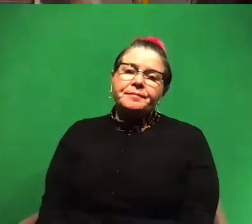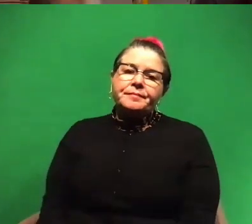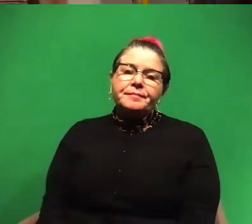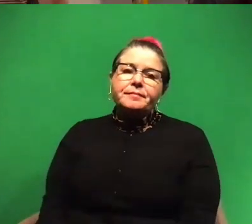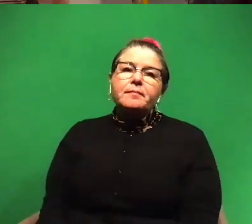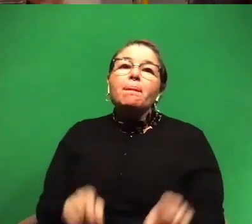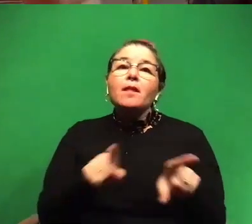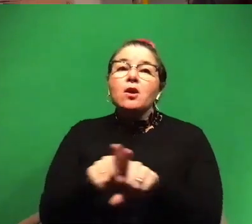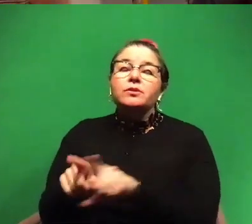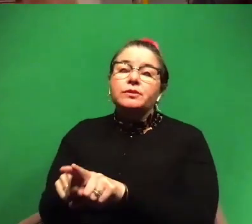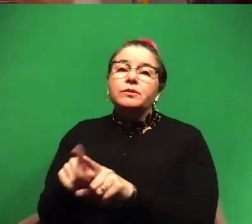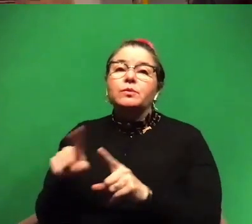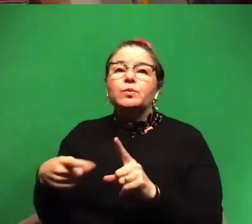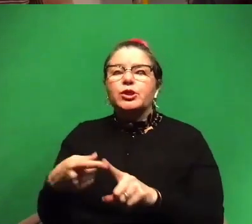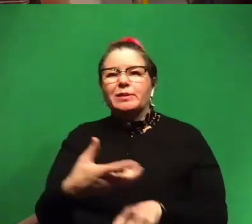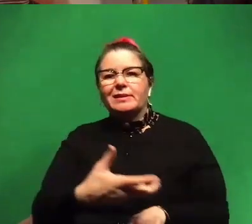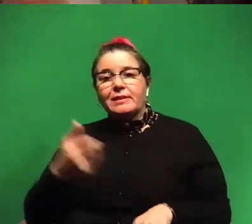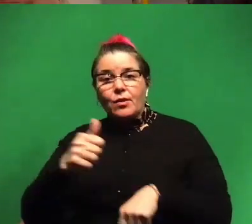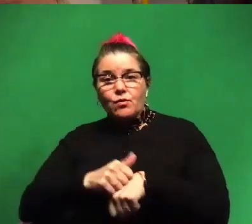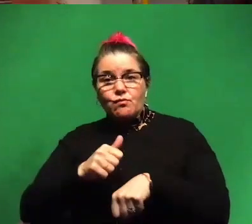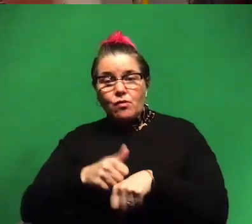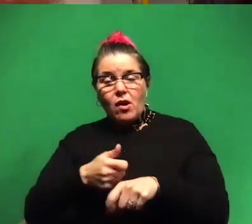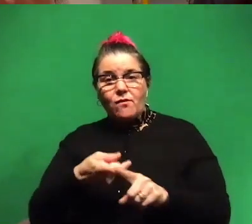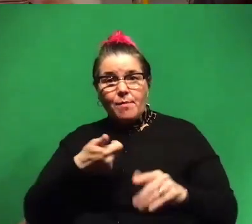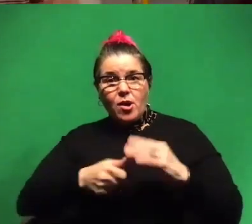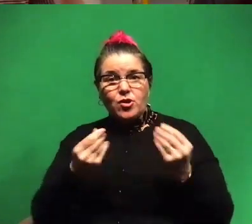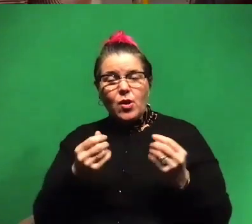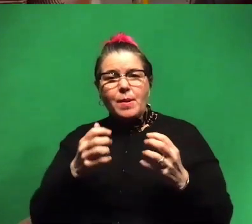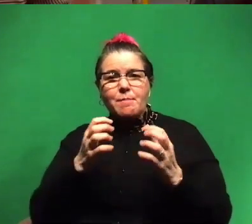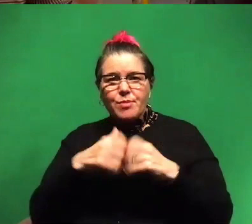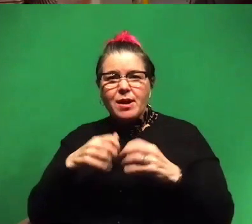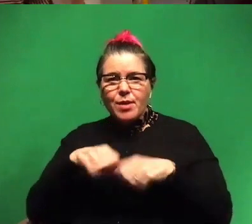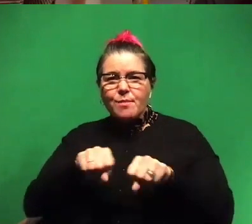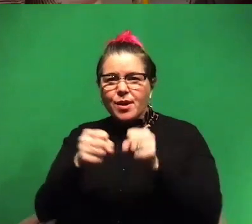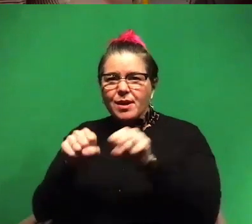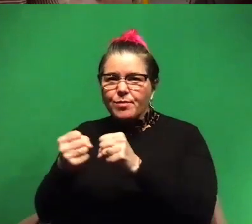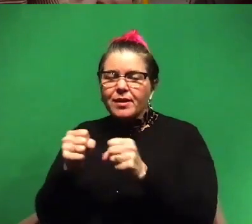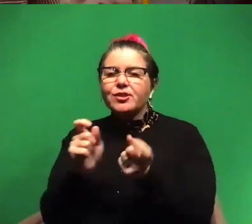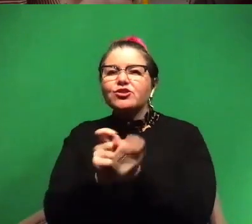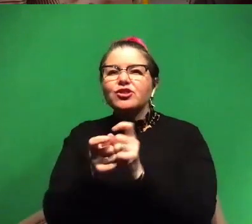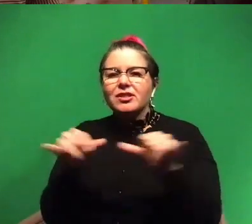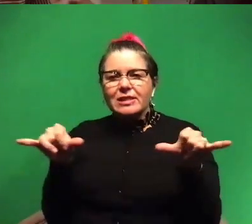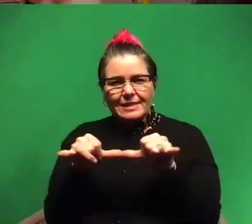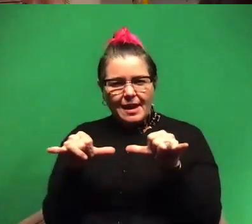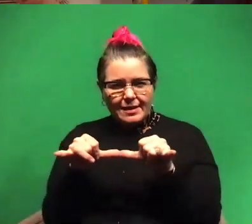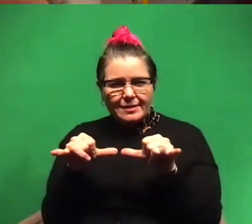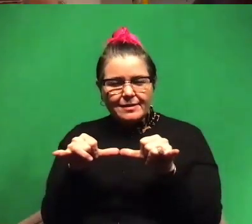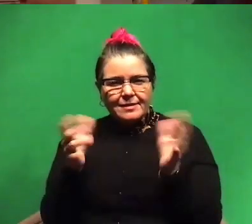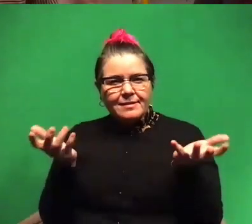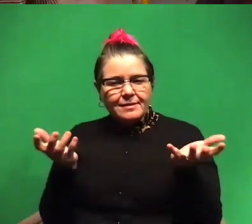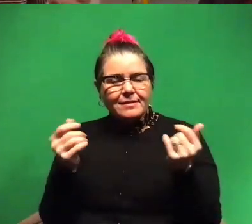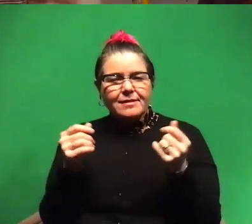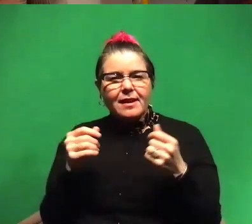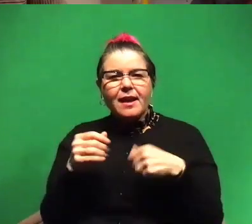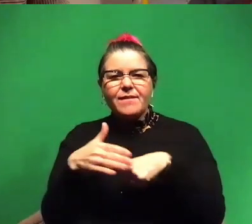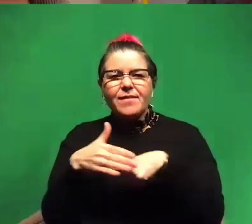also when you take the rock out from underground, you break it up and you change the size of it, and the kind of